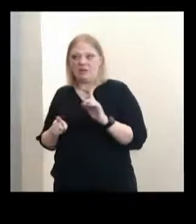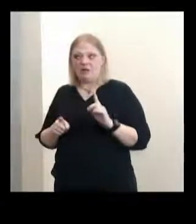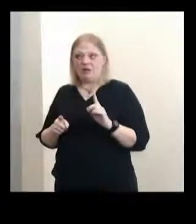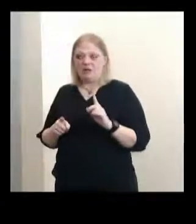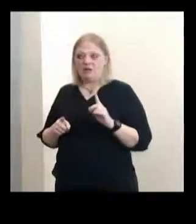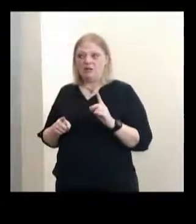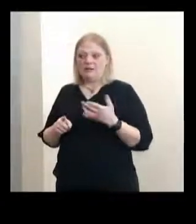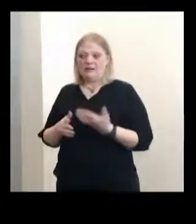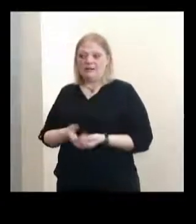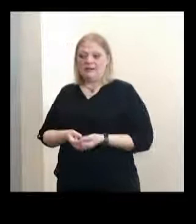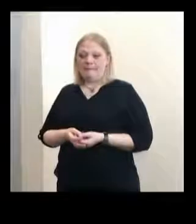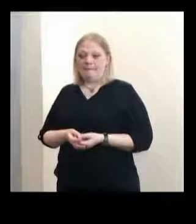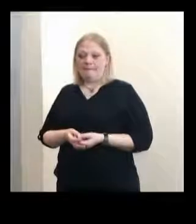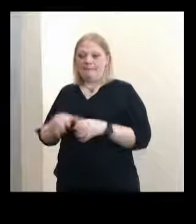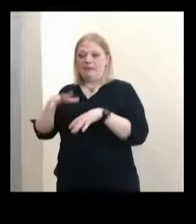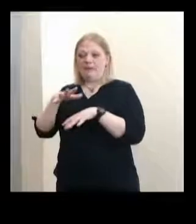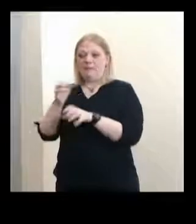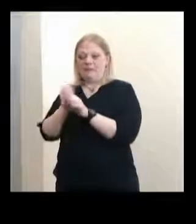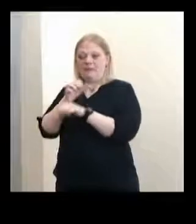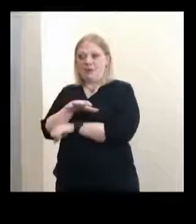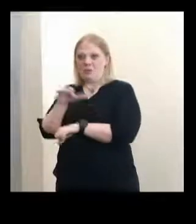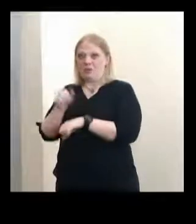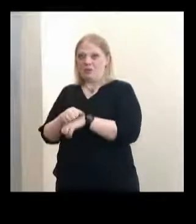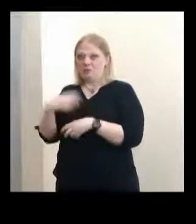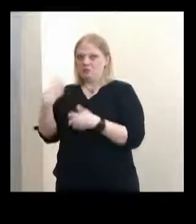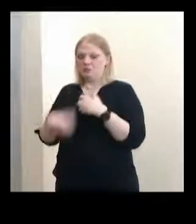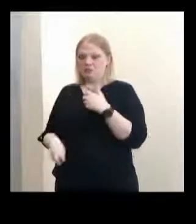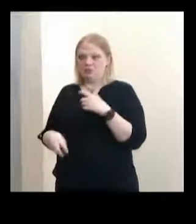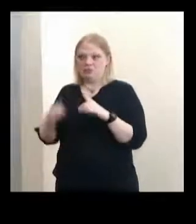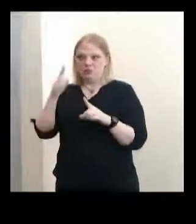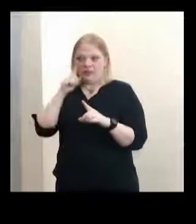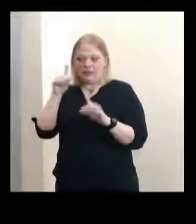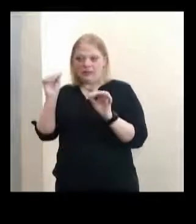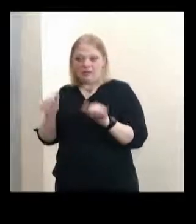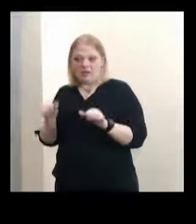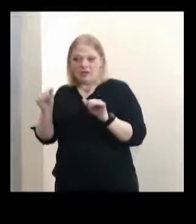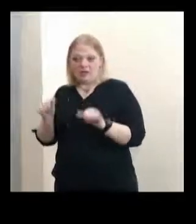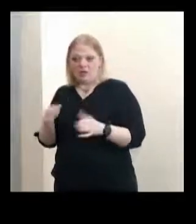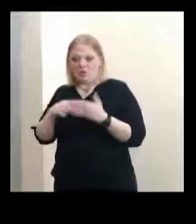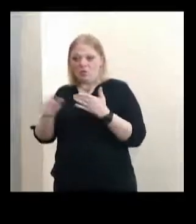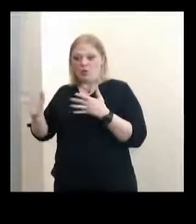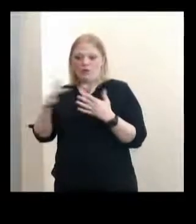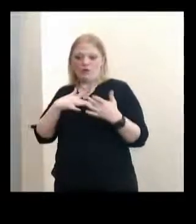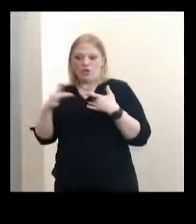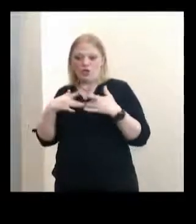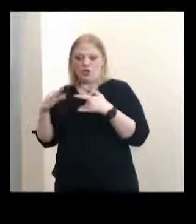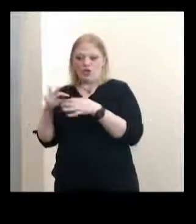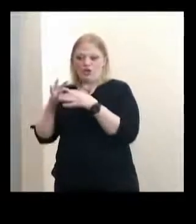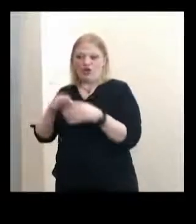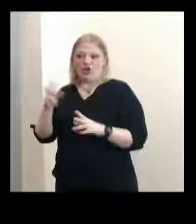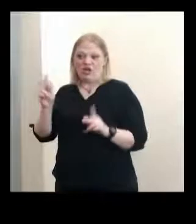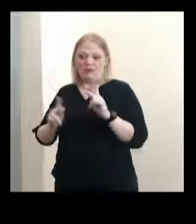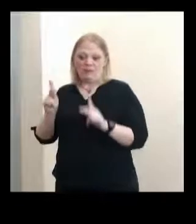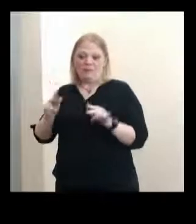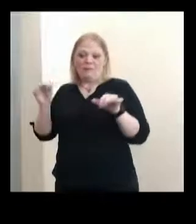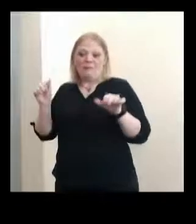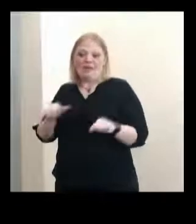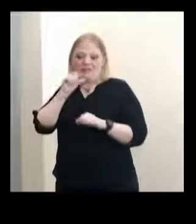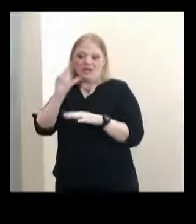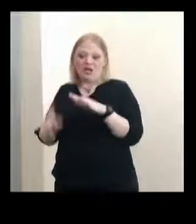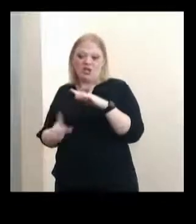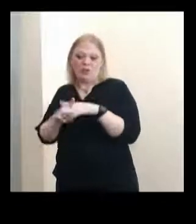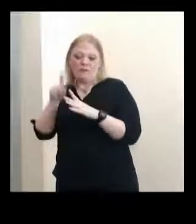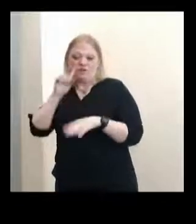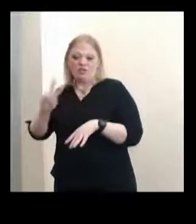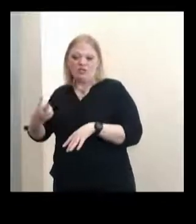difficulty booking appointments, do you think that's possible? And what are your concerns regarding people possibly not showing up for their